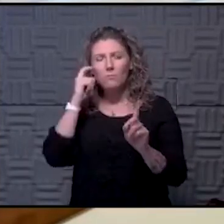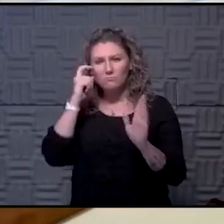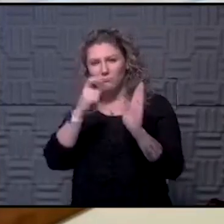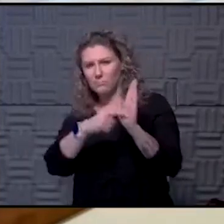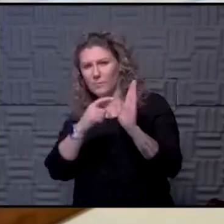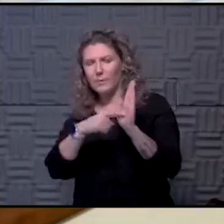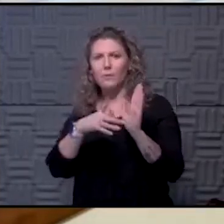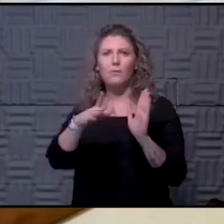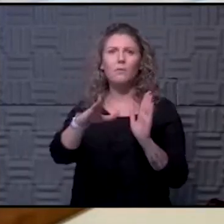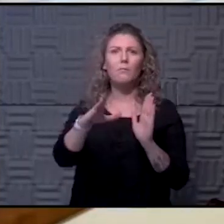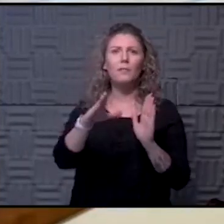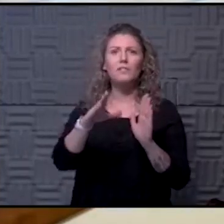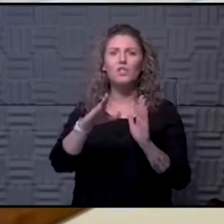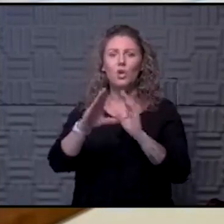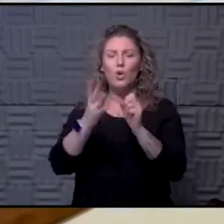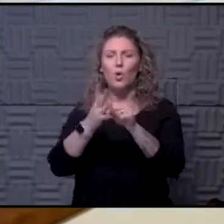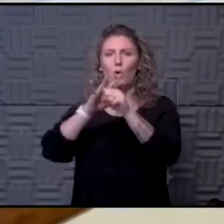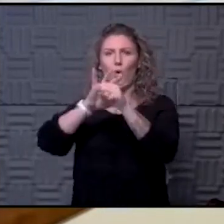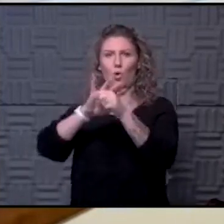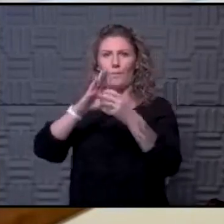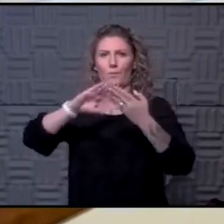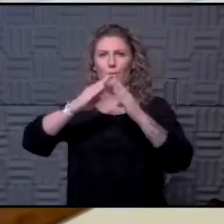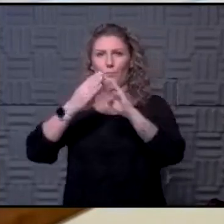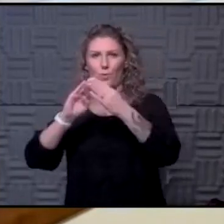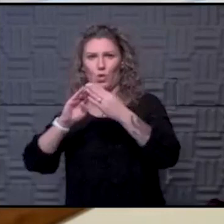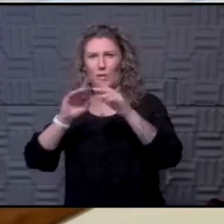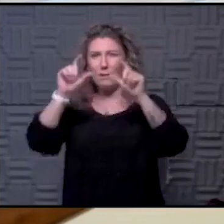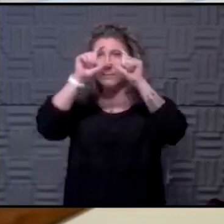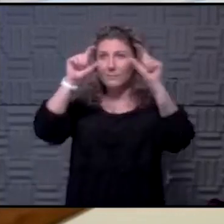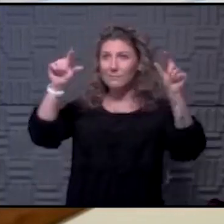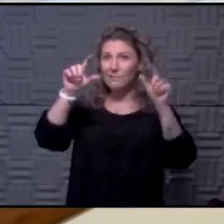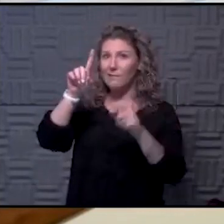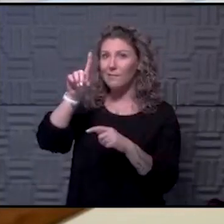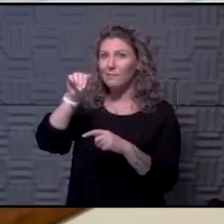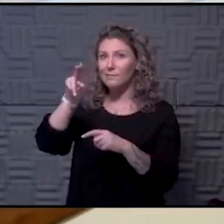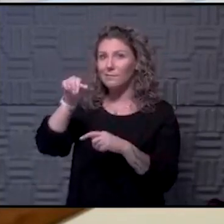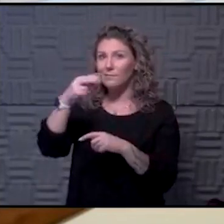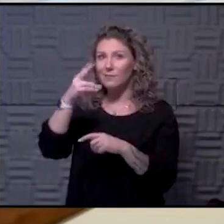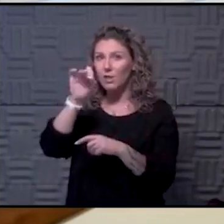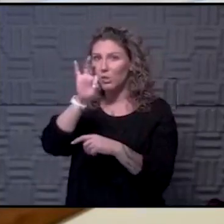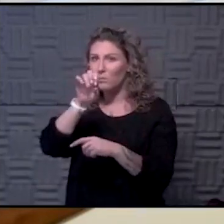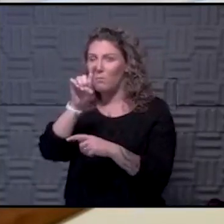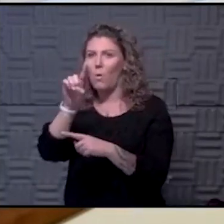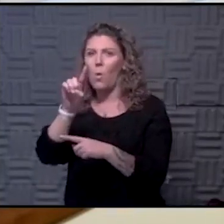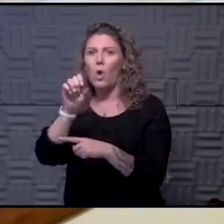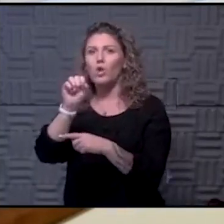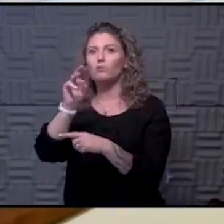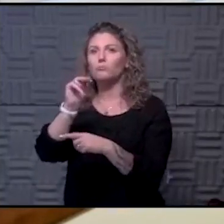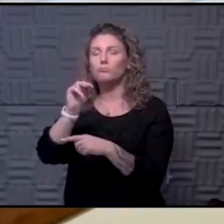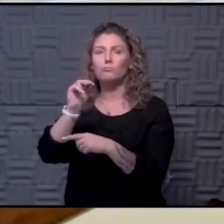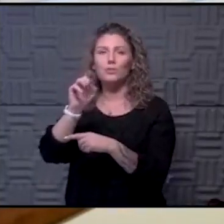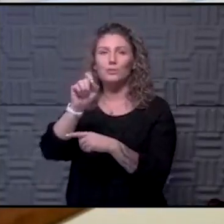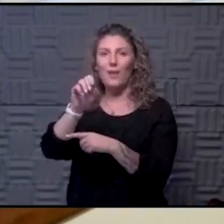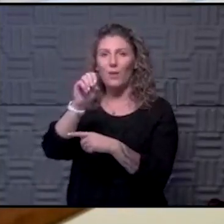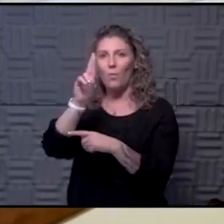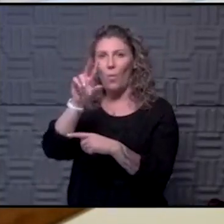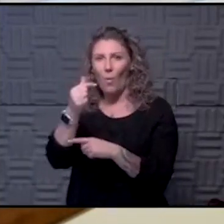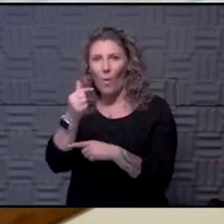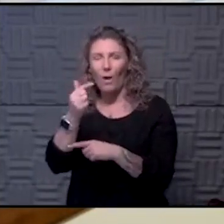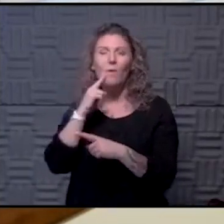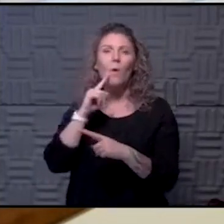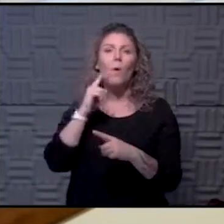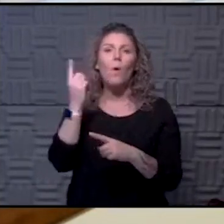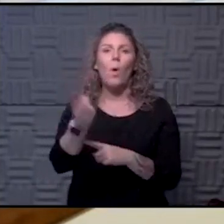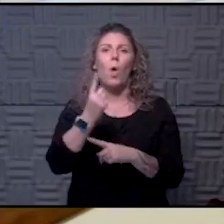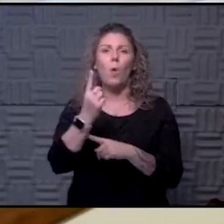COVID community indicator, which is located on our dashboard, shawneehealth.org, and it's always reflective of the week past. So the